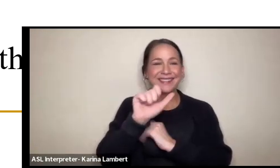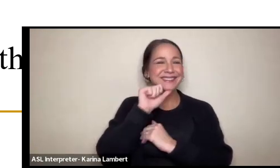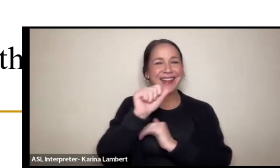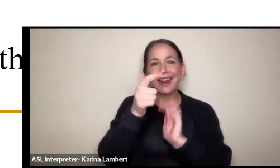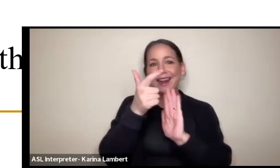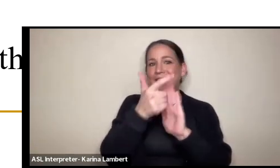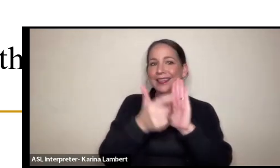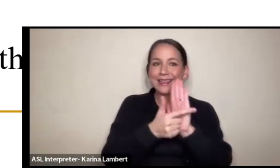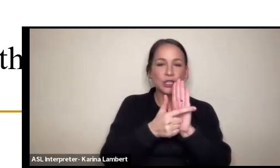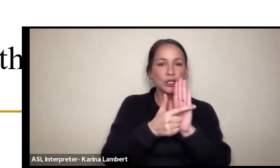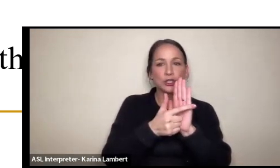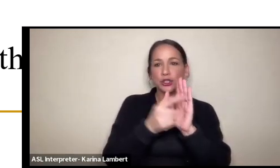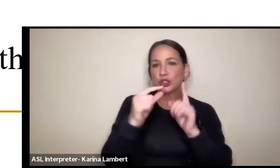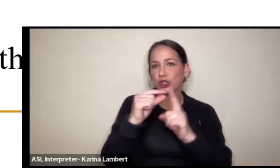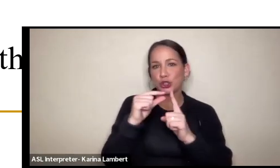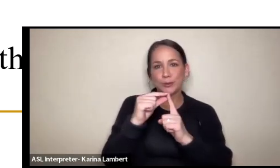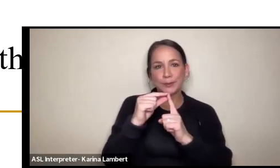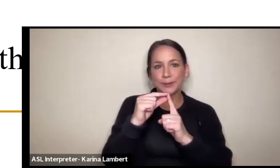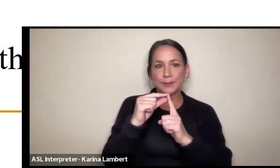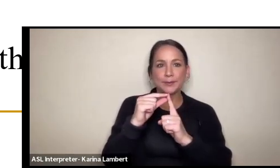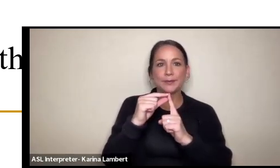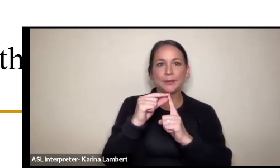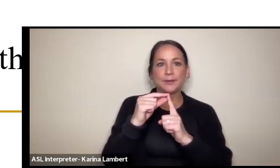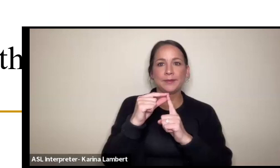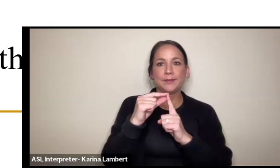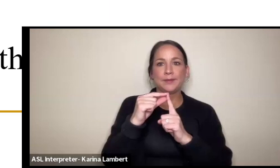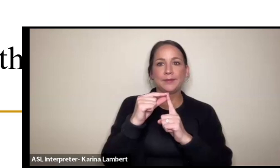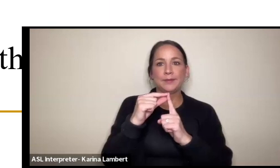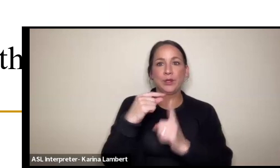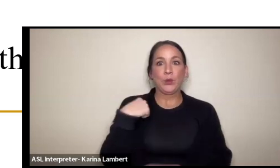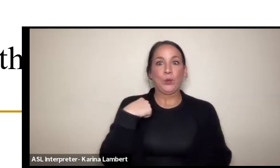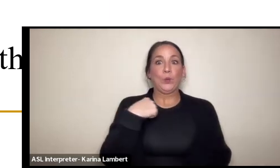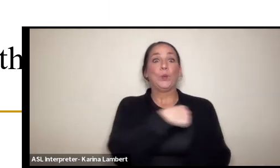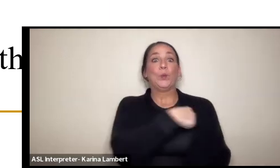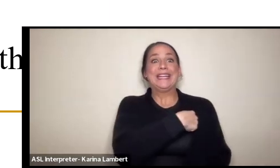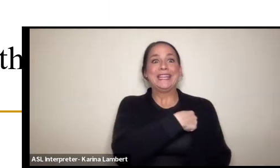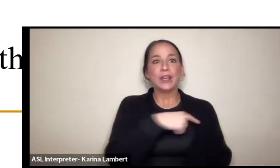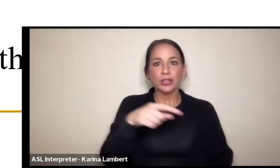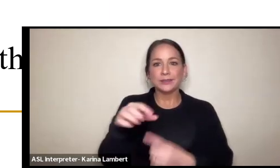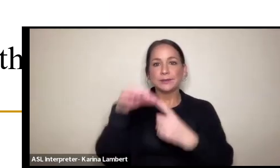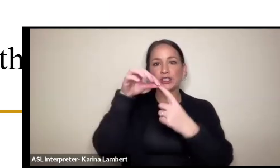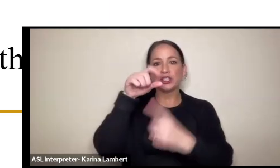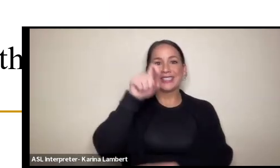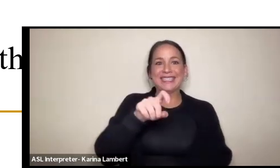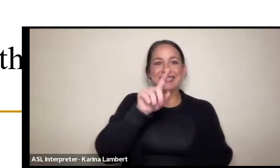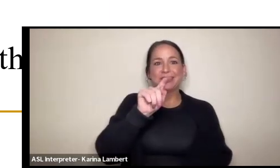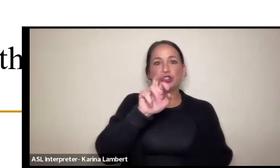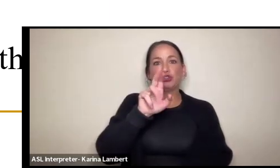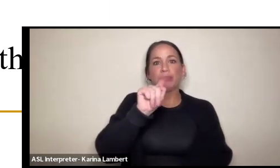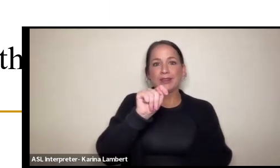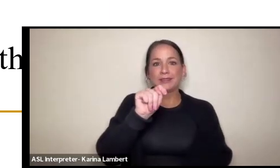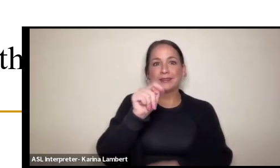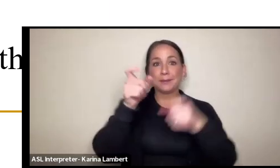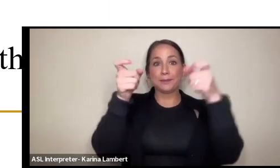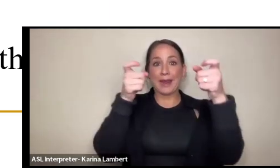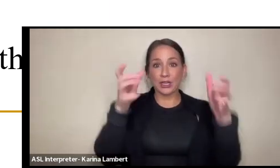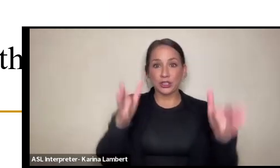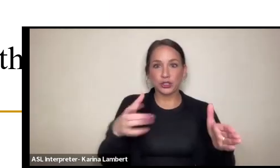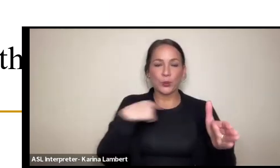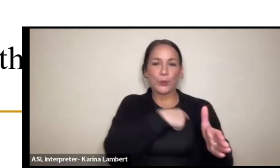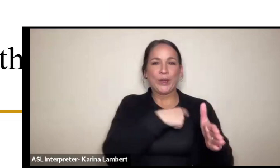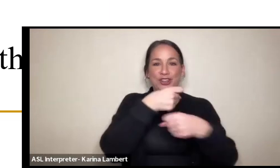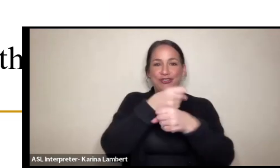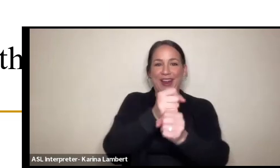simply a term that we as a pooled special needs trust manager created